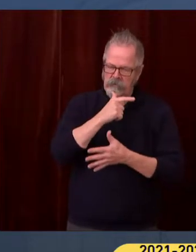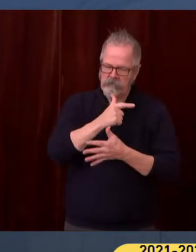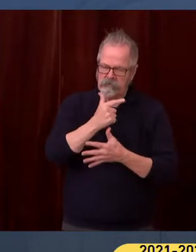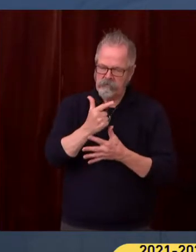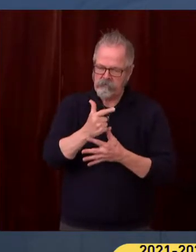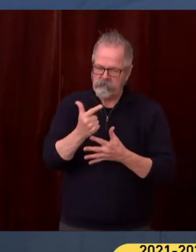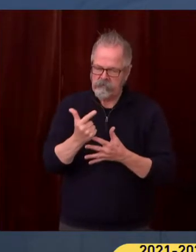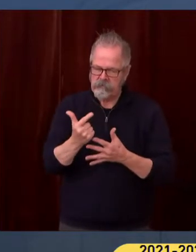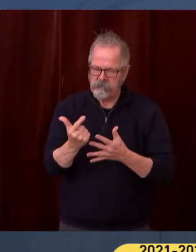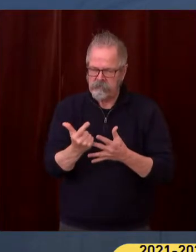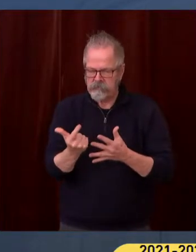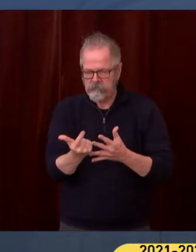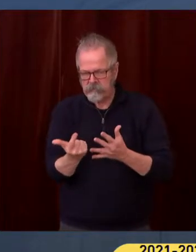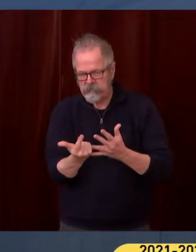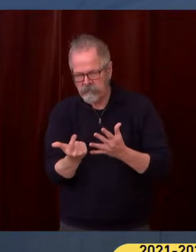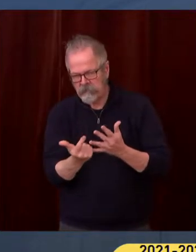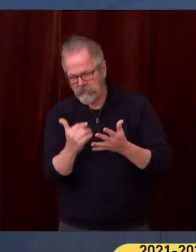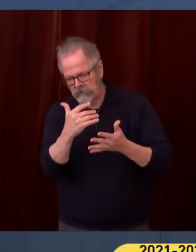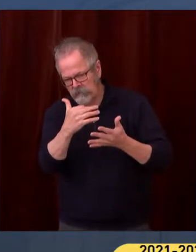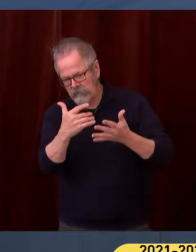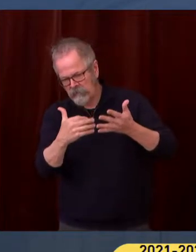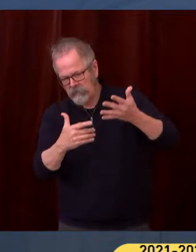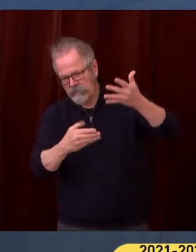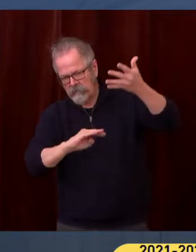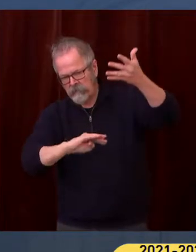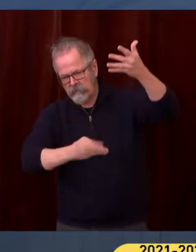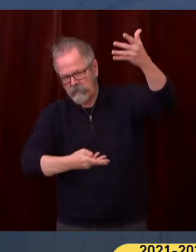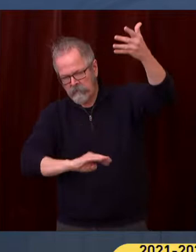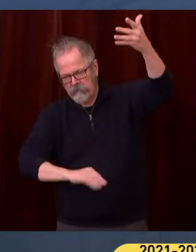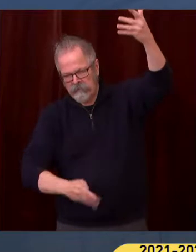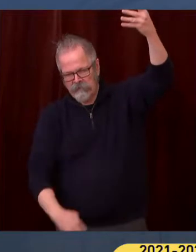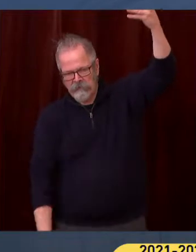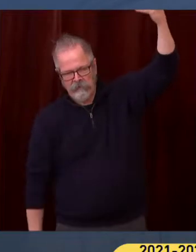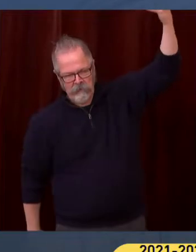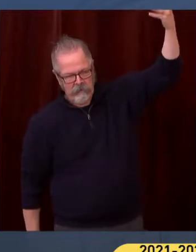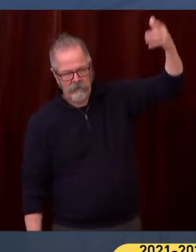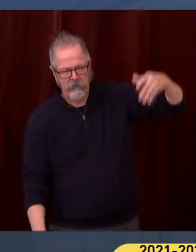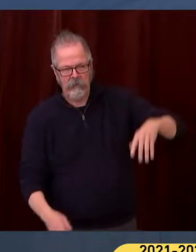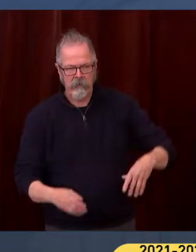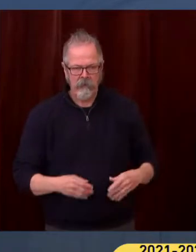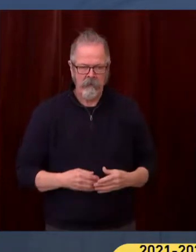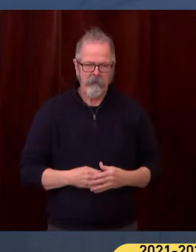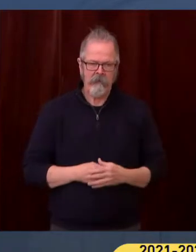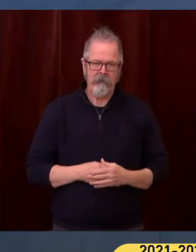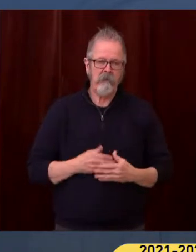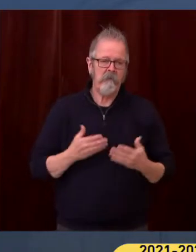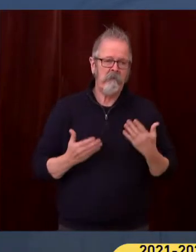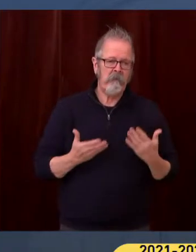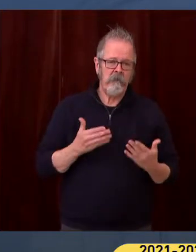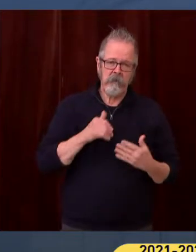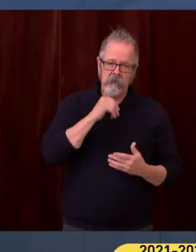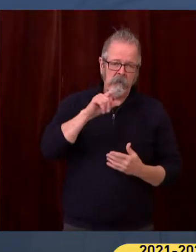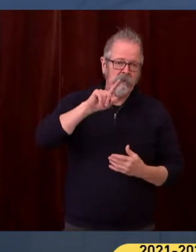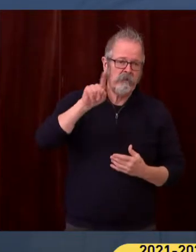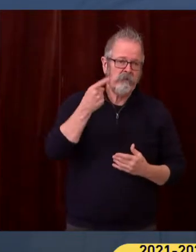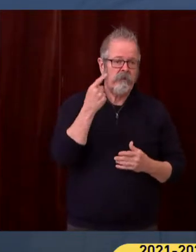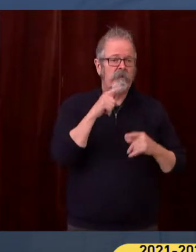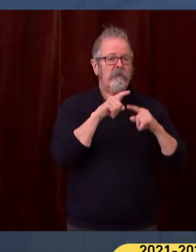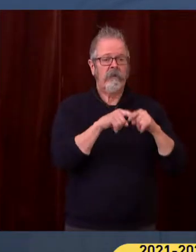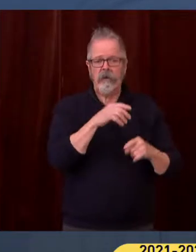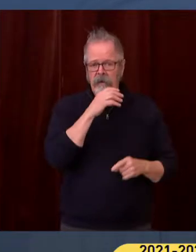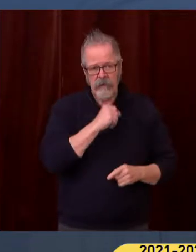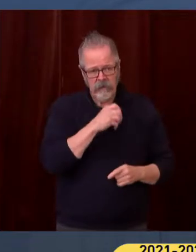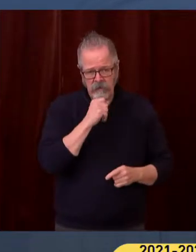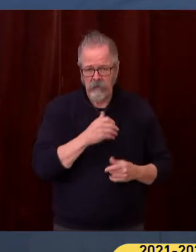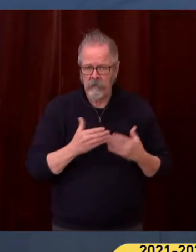just age. They may involve comorbidities. They may involve a particular job classifications. And those are going to be